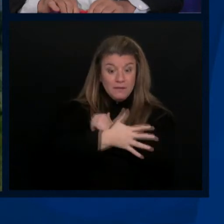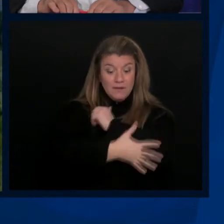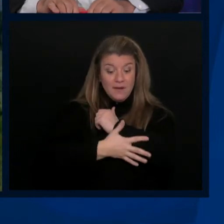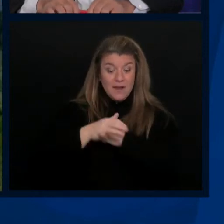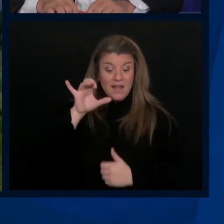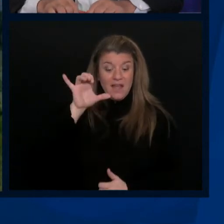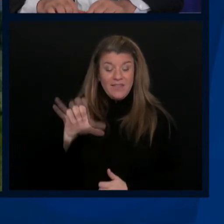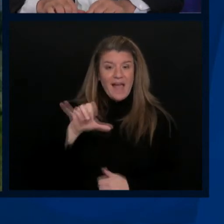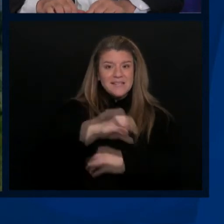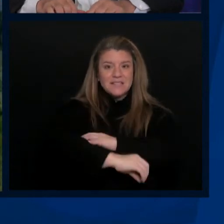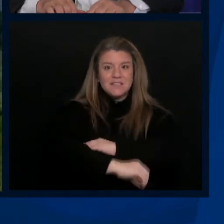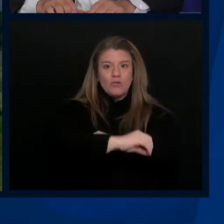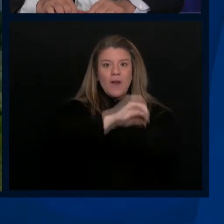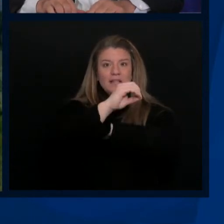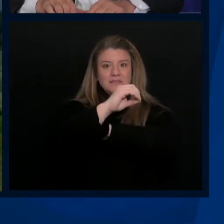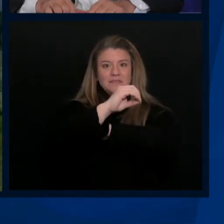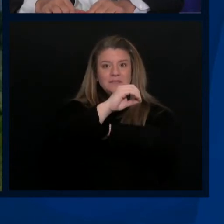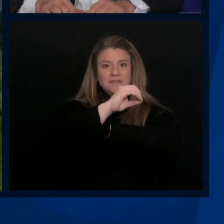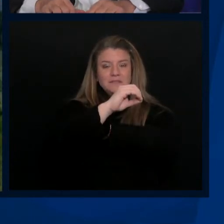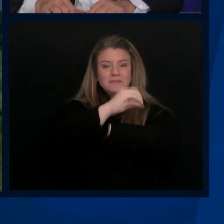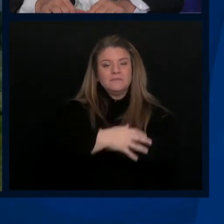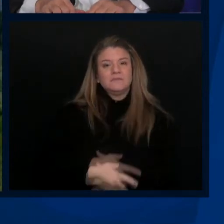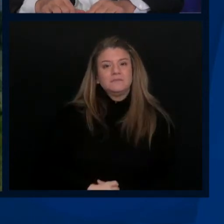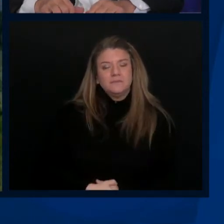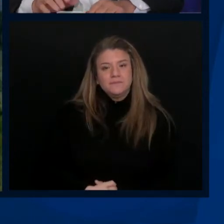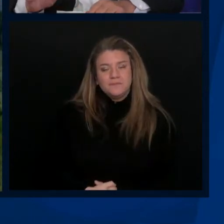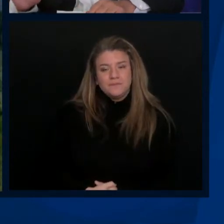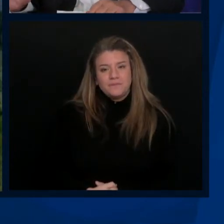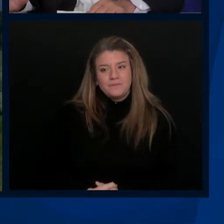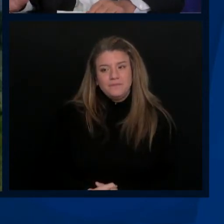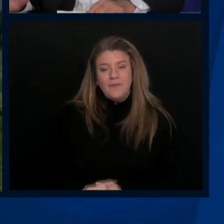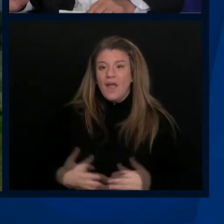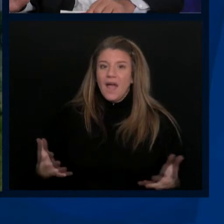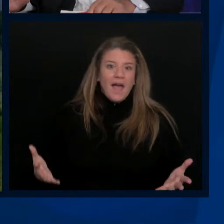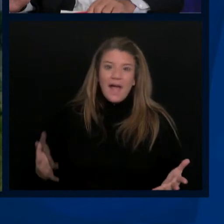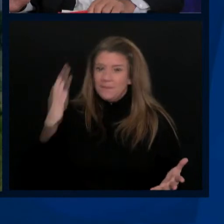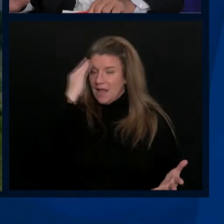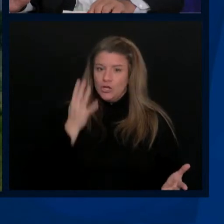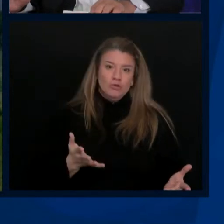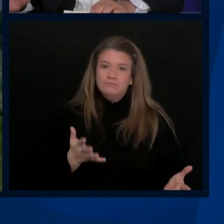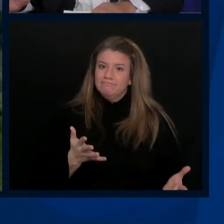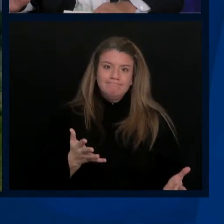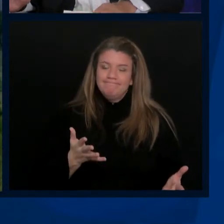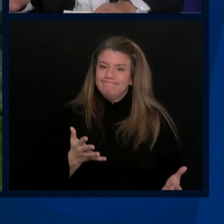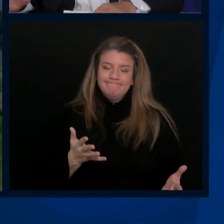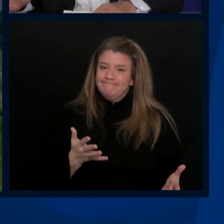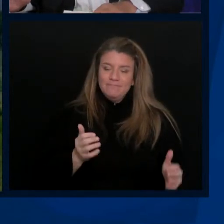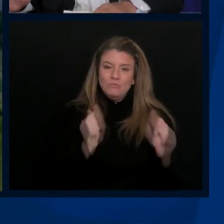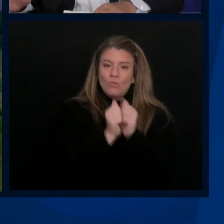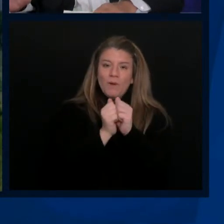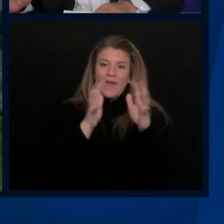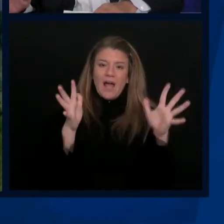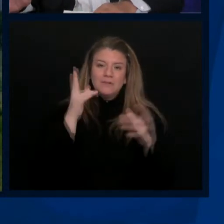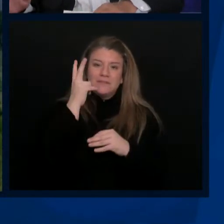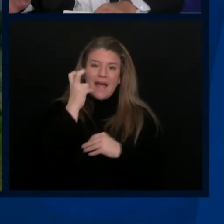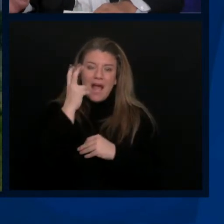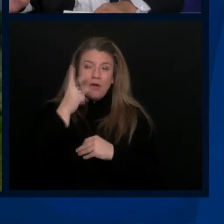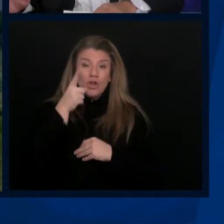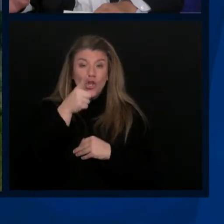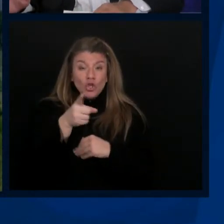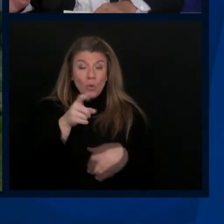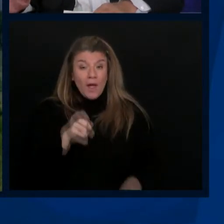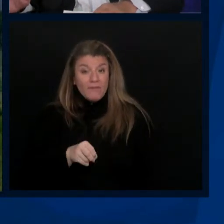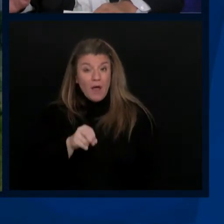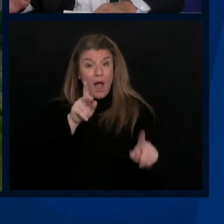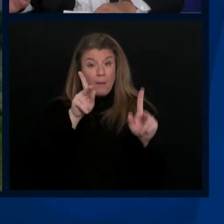at sunrise. You know, I'm telling you, without any question, if you have the opportunity to